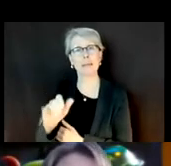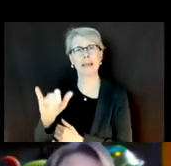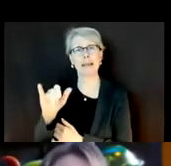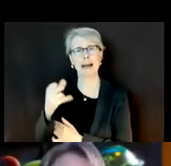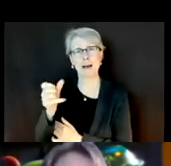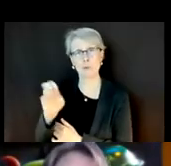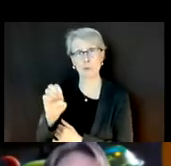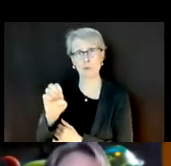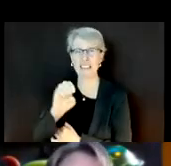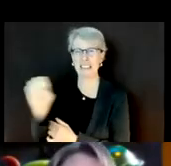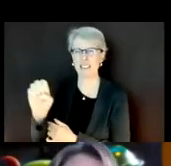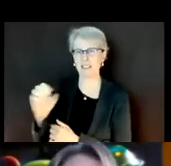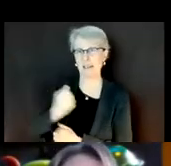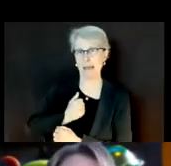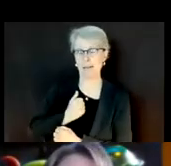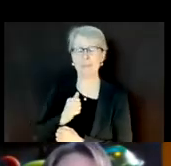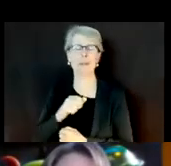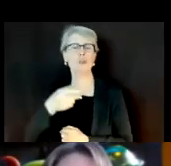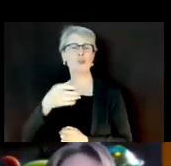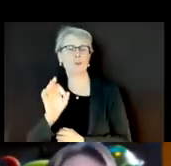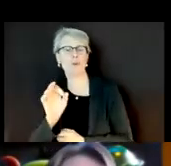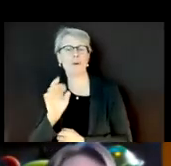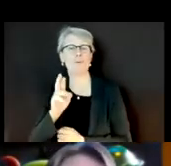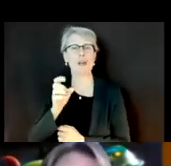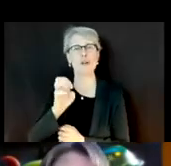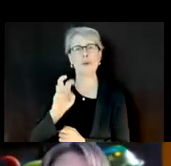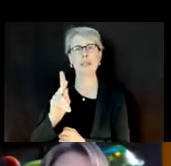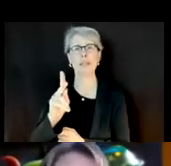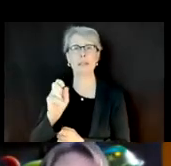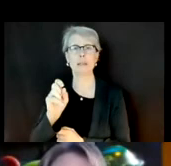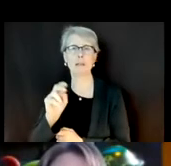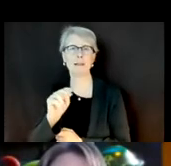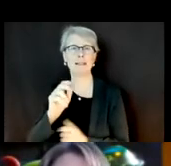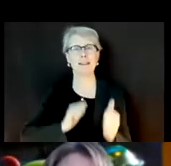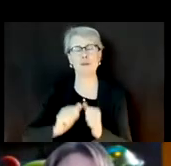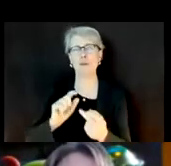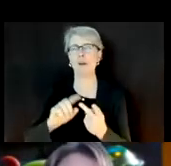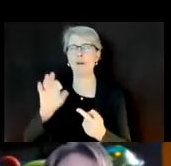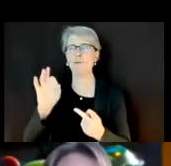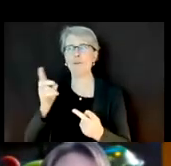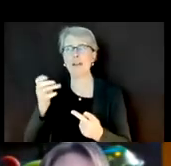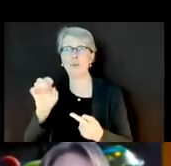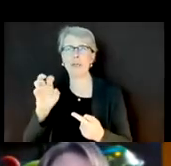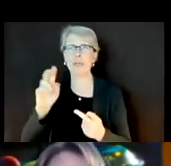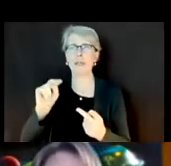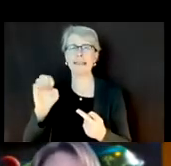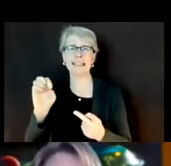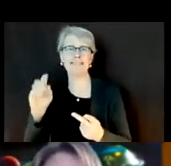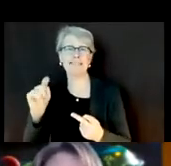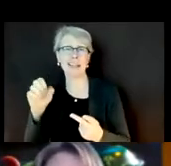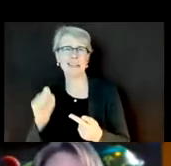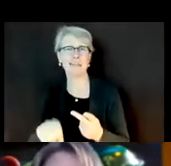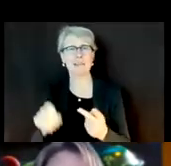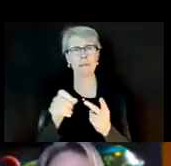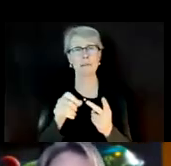put in Fredericton Theater, we put in Fredericton Events. We did like a whole sort of bucket of, you can do 10 phrases at a